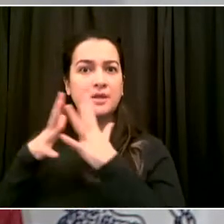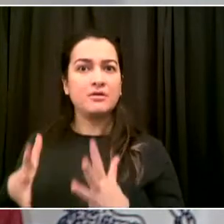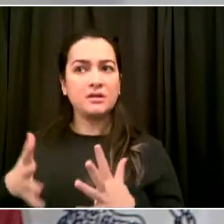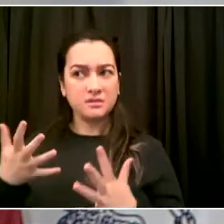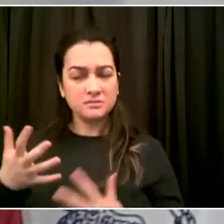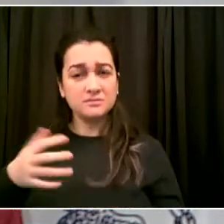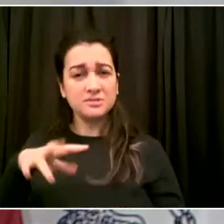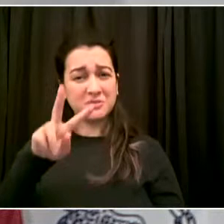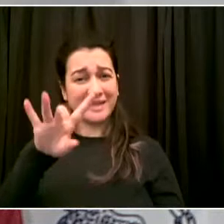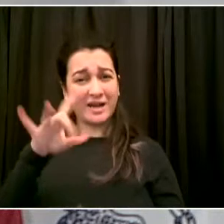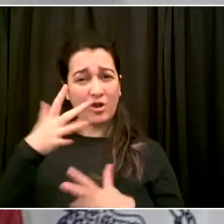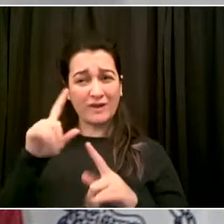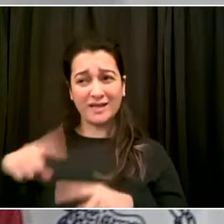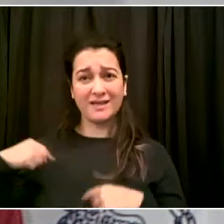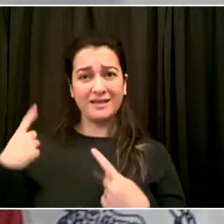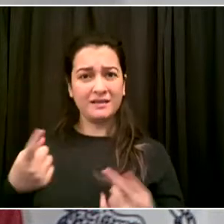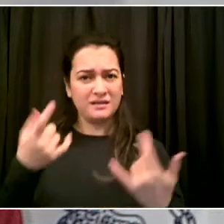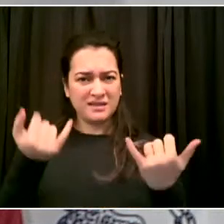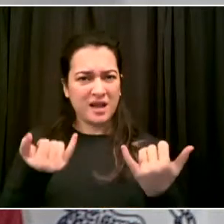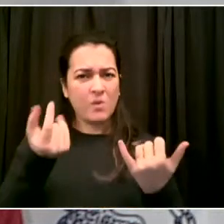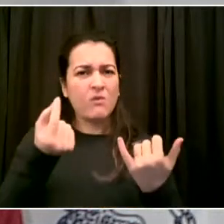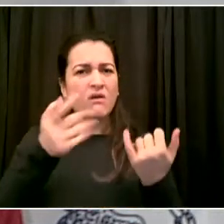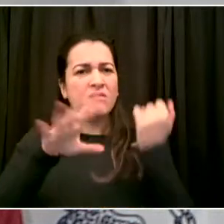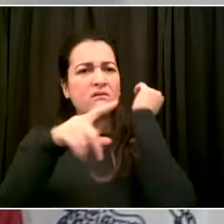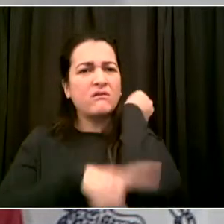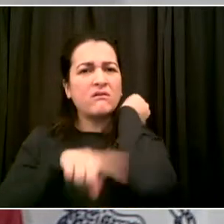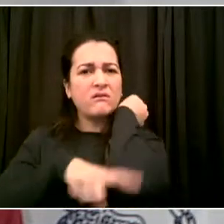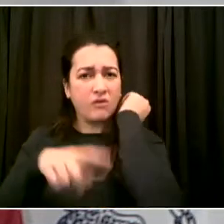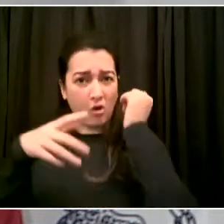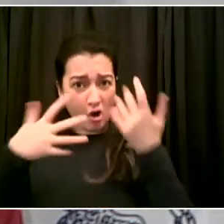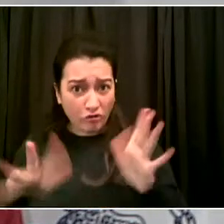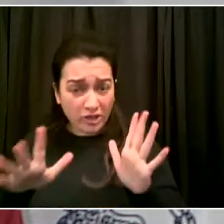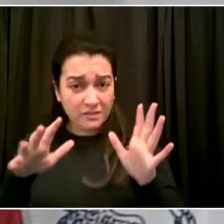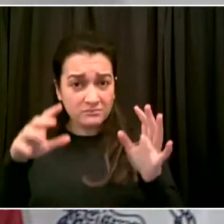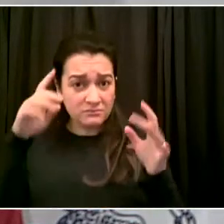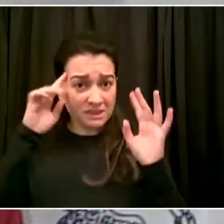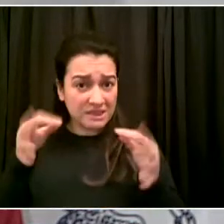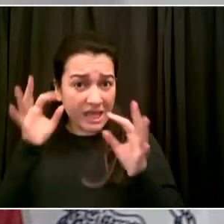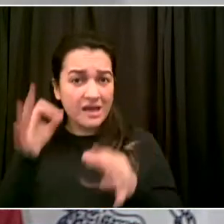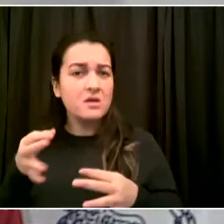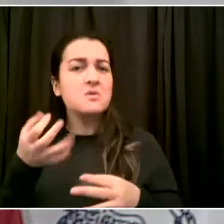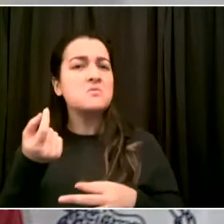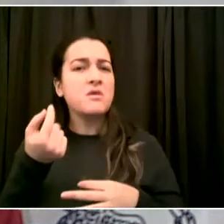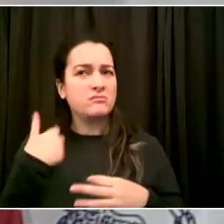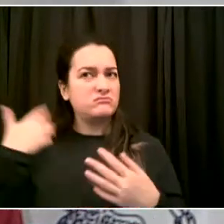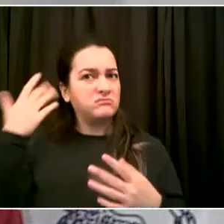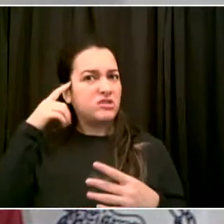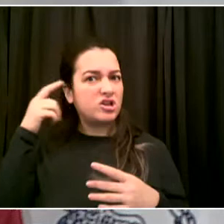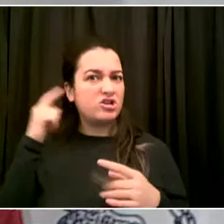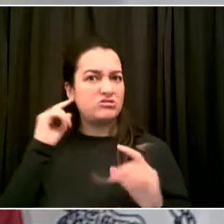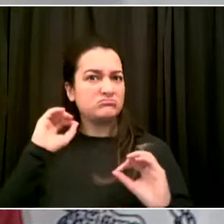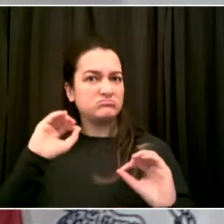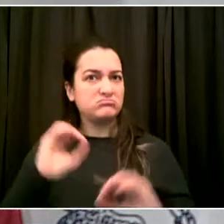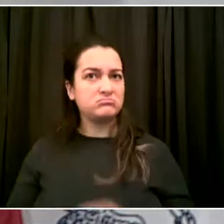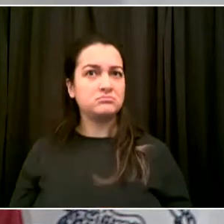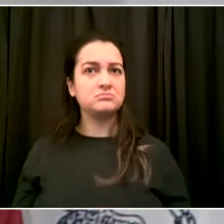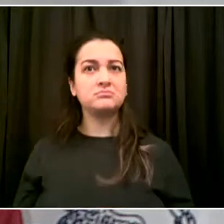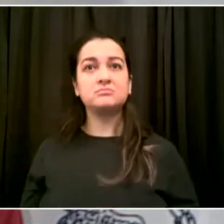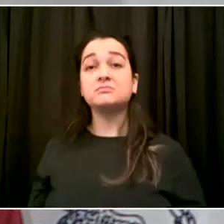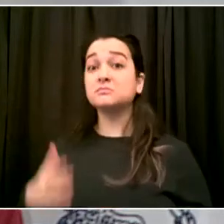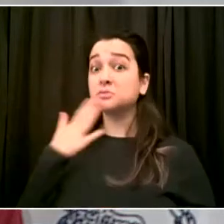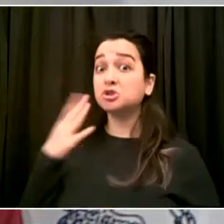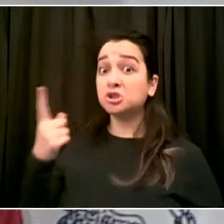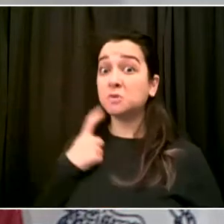Marcia, you and I have talked about this over time. I really believe we can educate people. It's crucial. We can do all the things to show